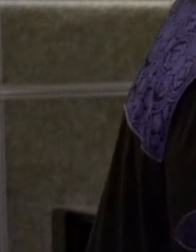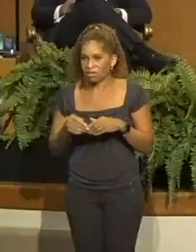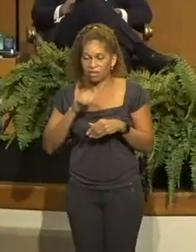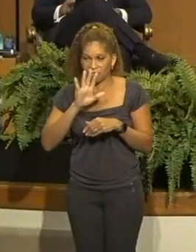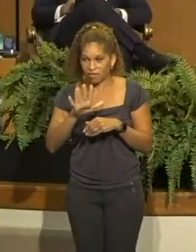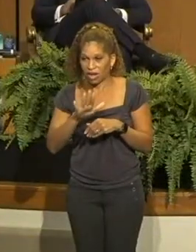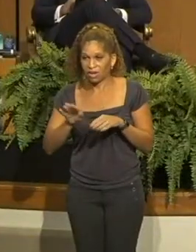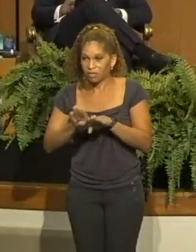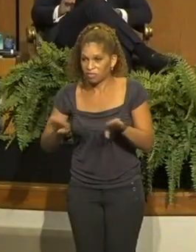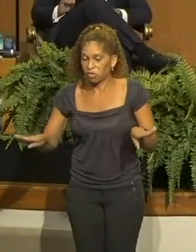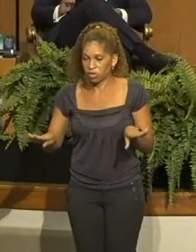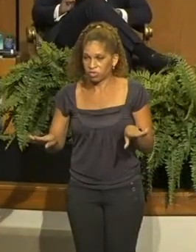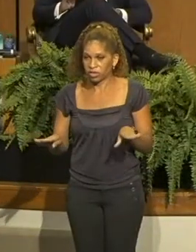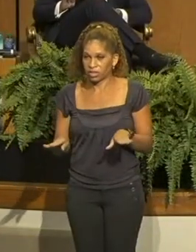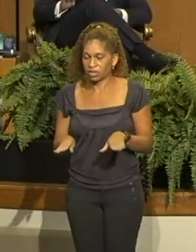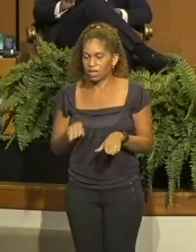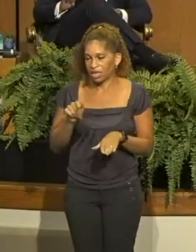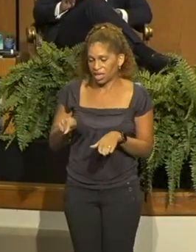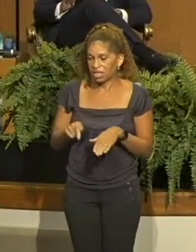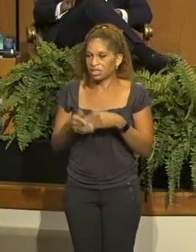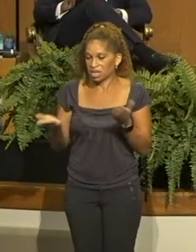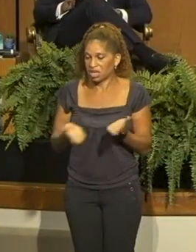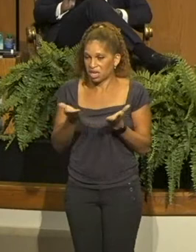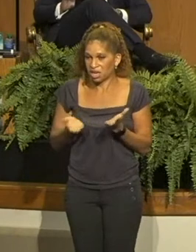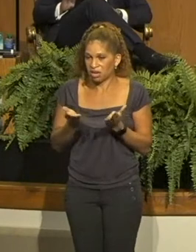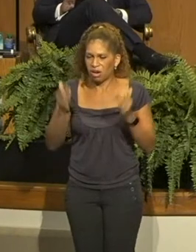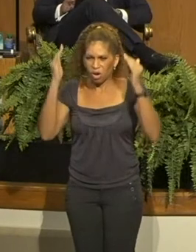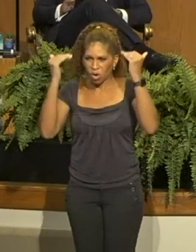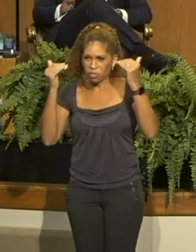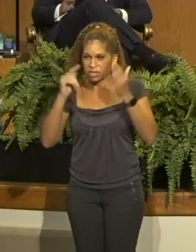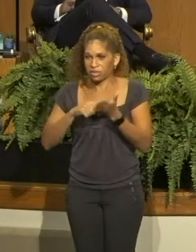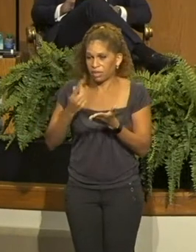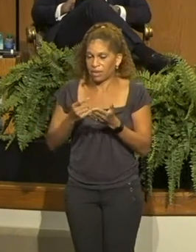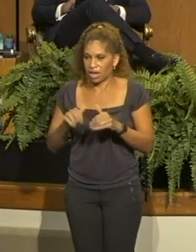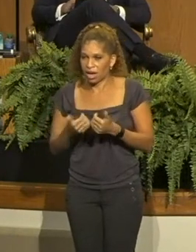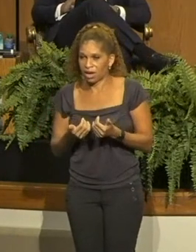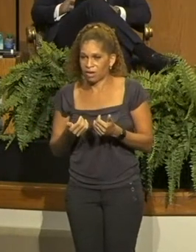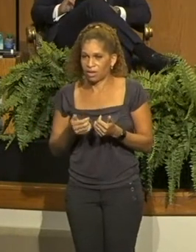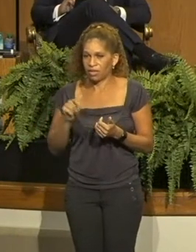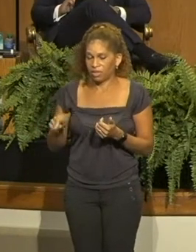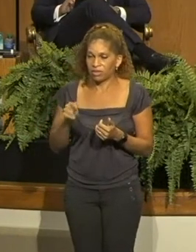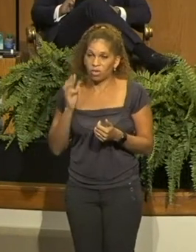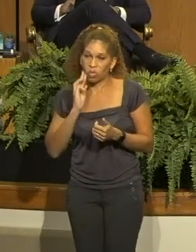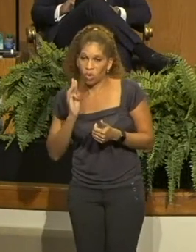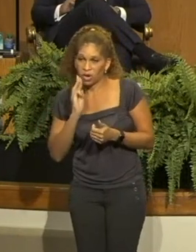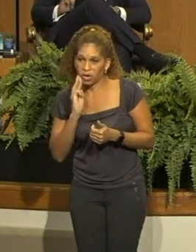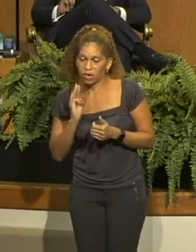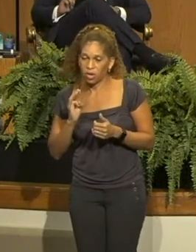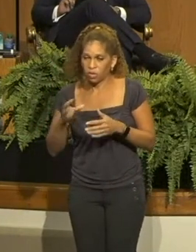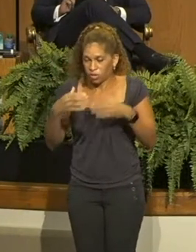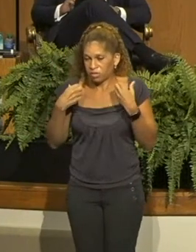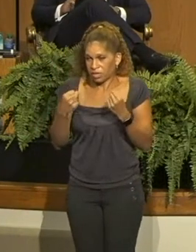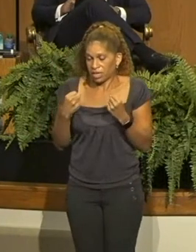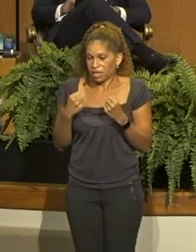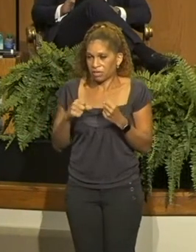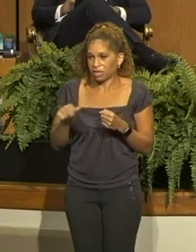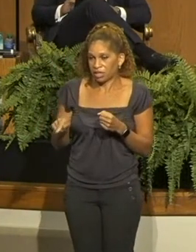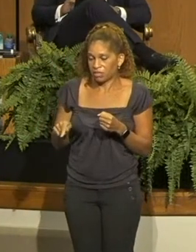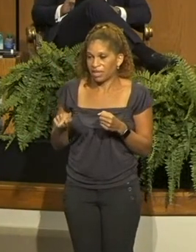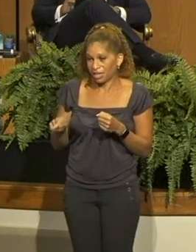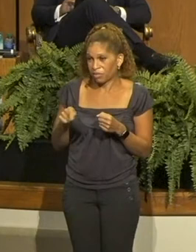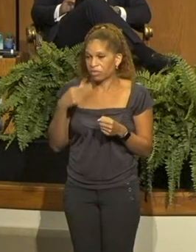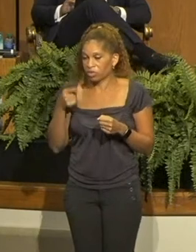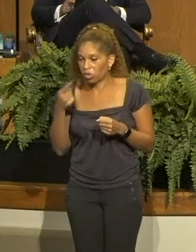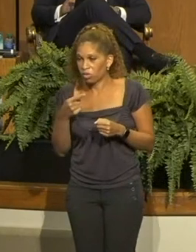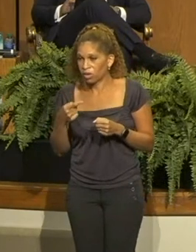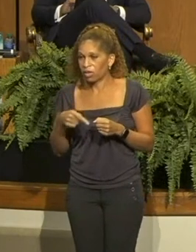porches. Here he is, just hoping that somehow this water will heal him, for he had been told